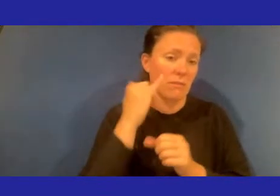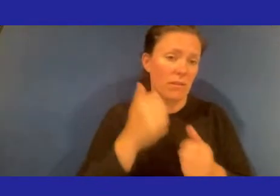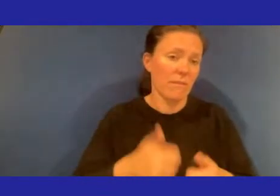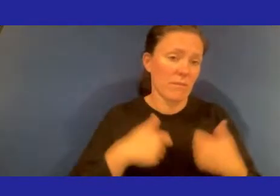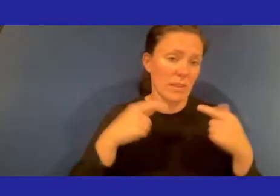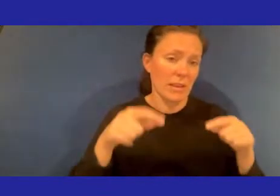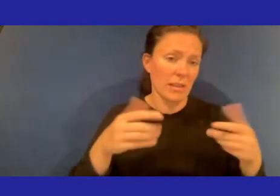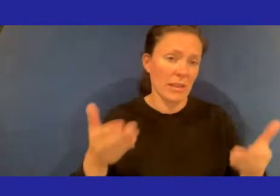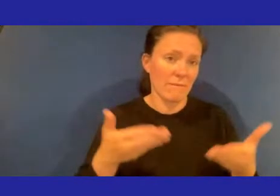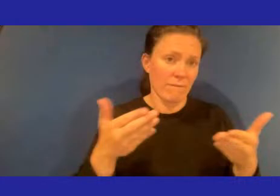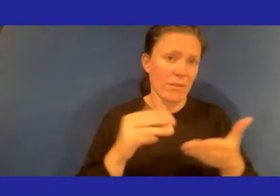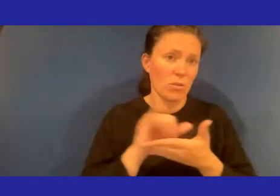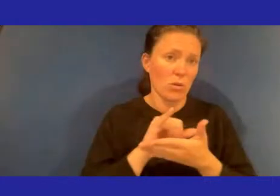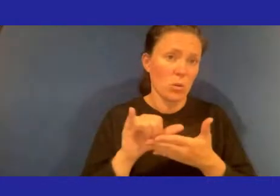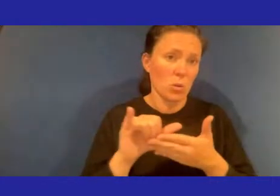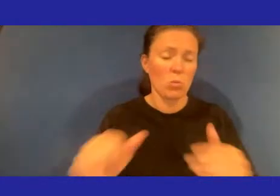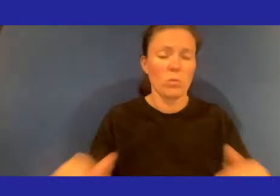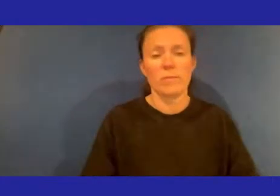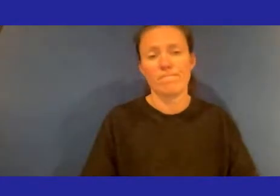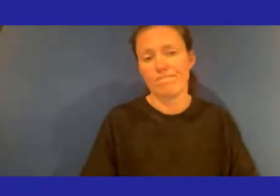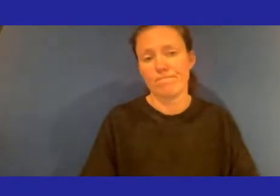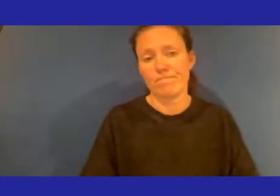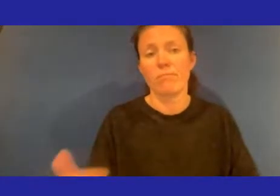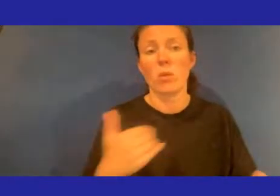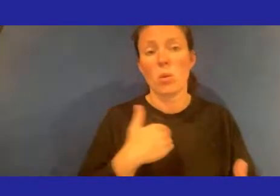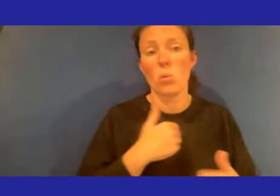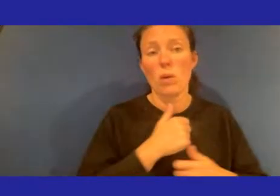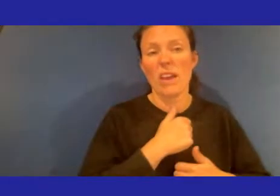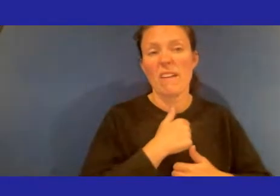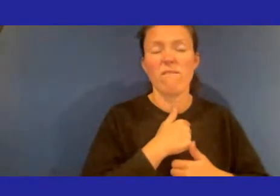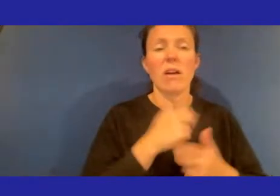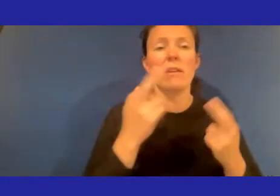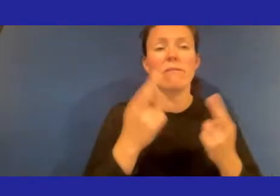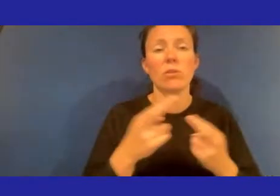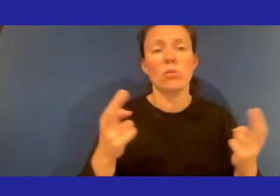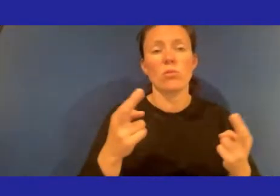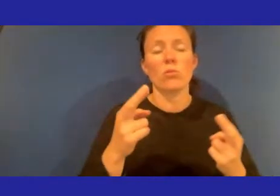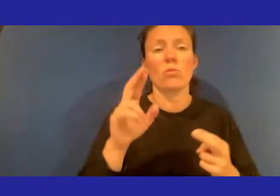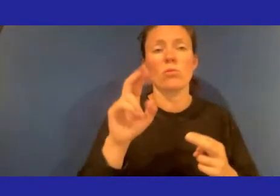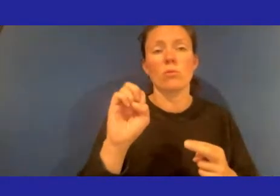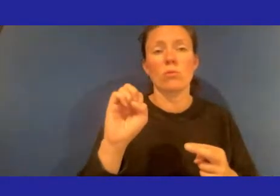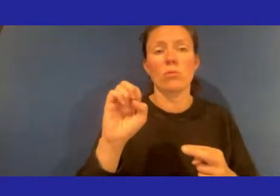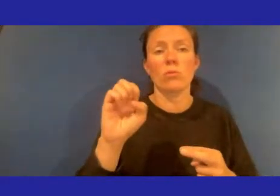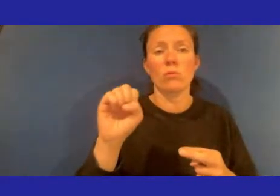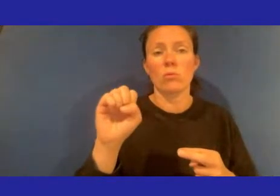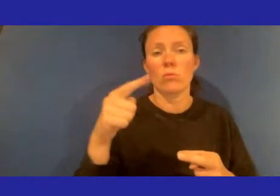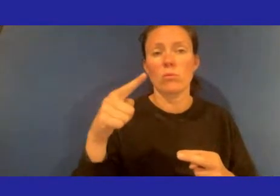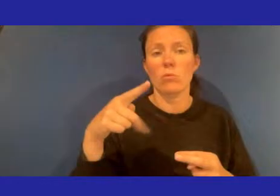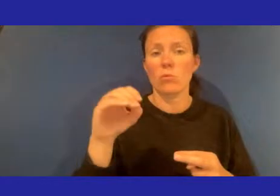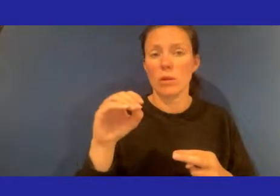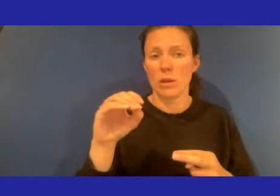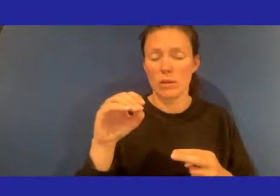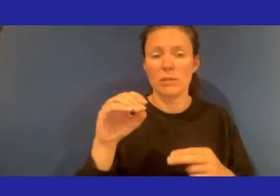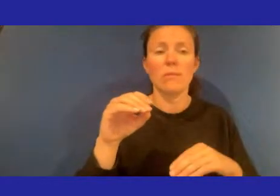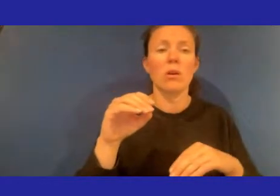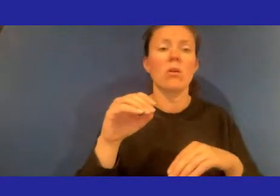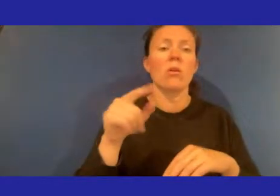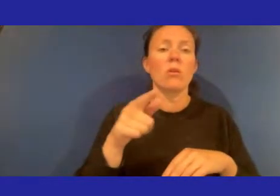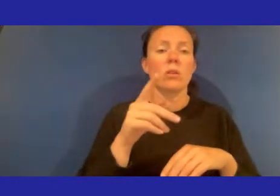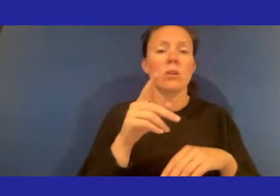We have, of course, a Veteran Resource Expo that's going to be coming to us at Water Street on October